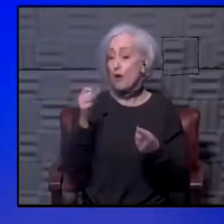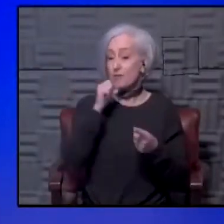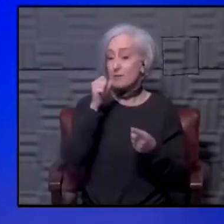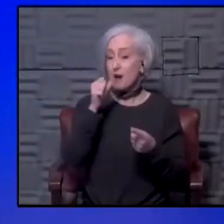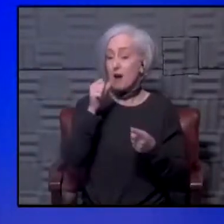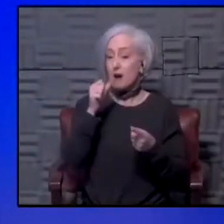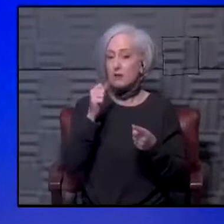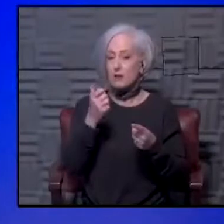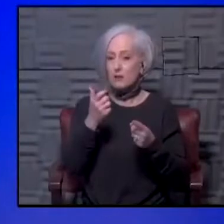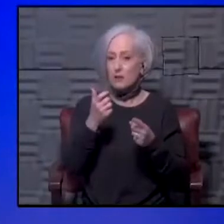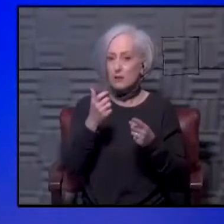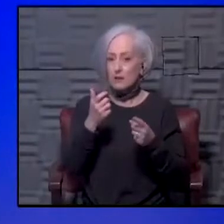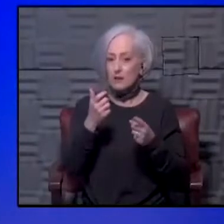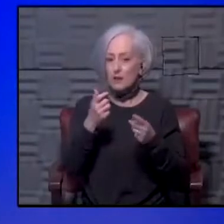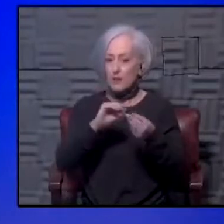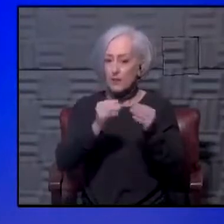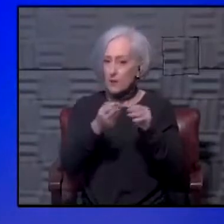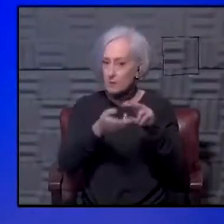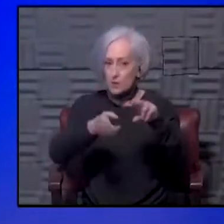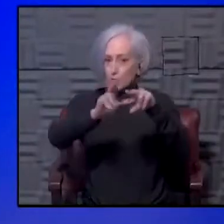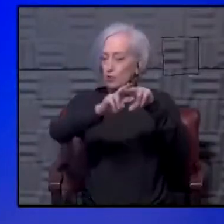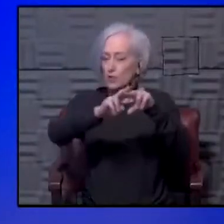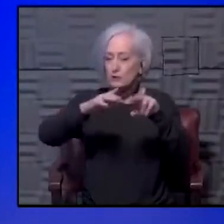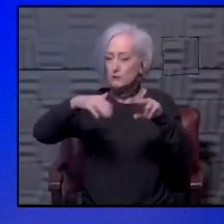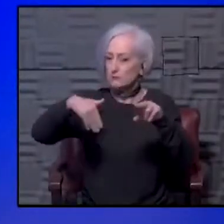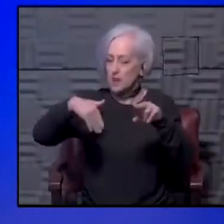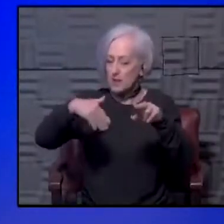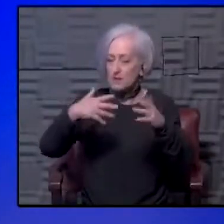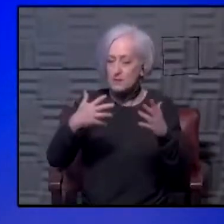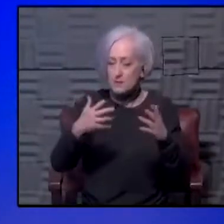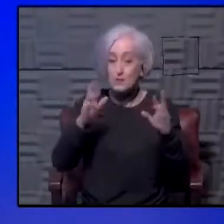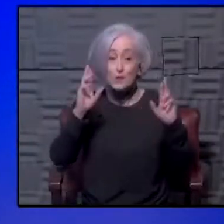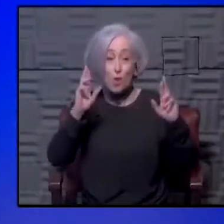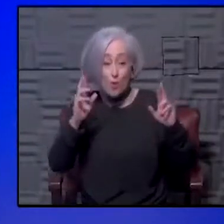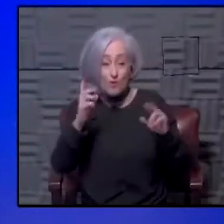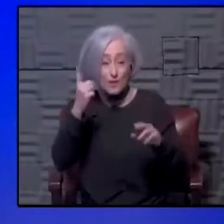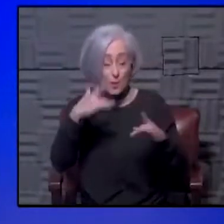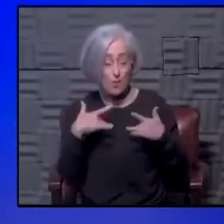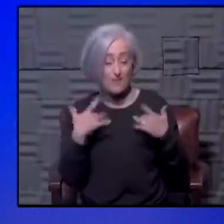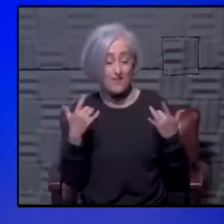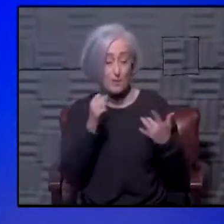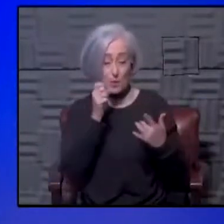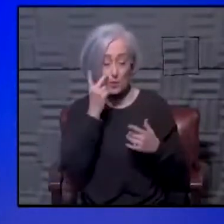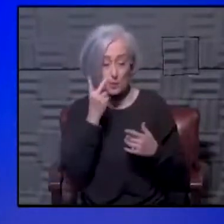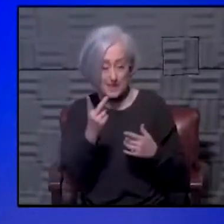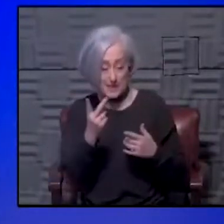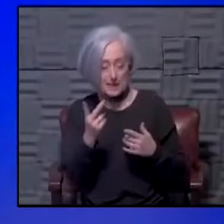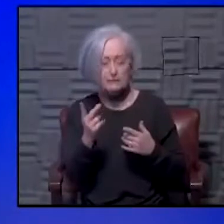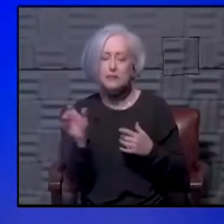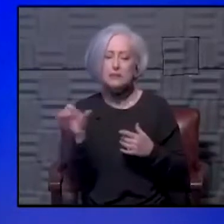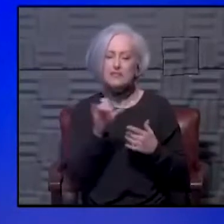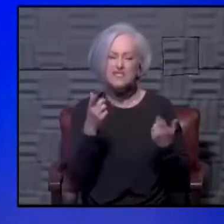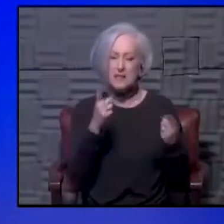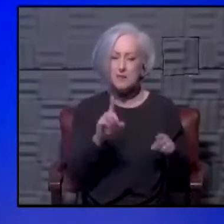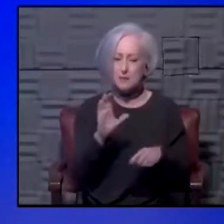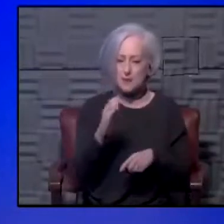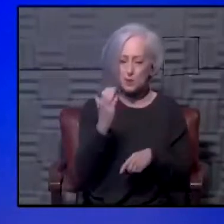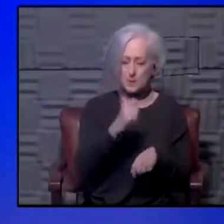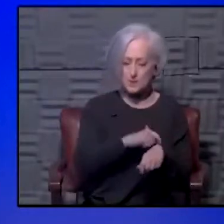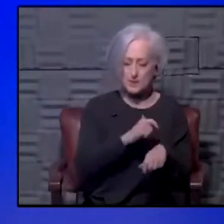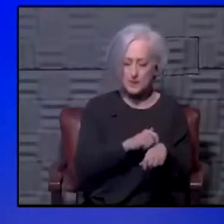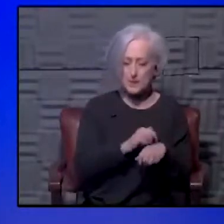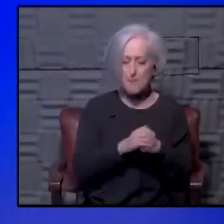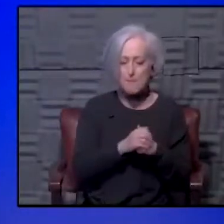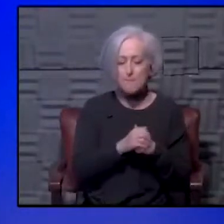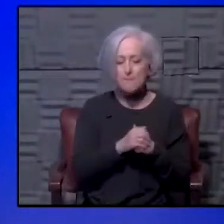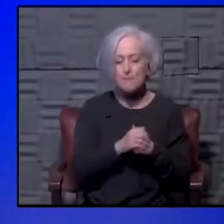that Christmas and New Year's season. So hopefully with this one event, we won't either, but we won't know that for a couple weeks, because it is